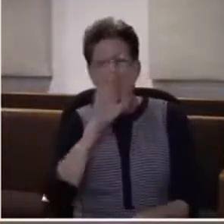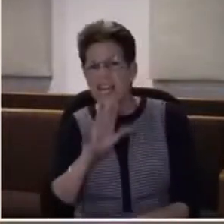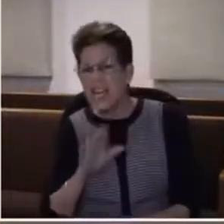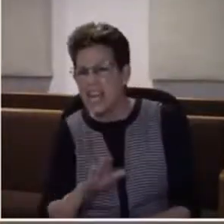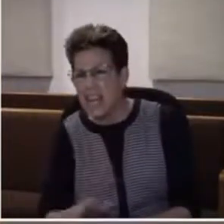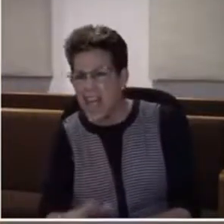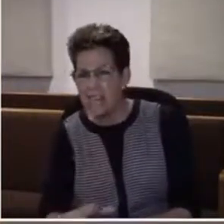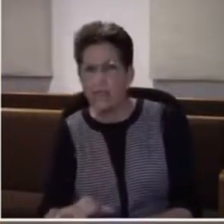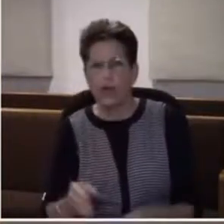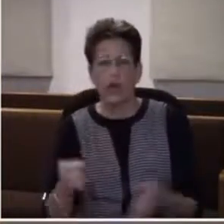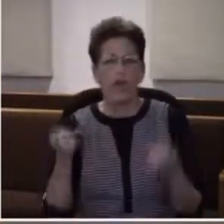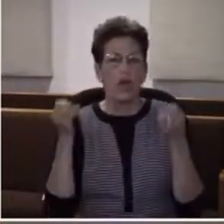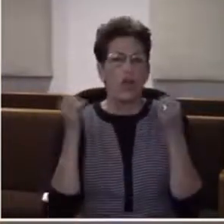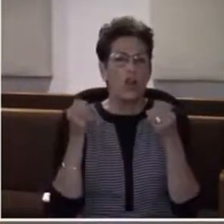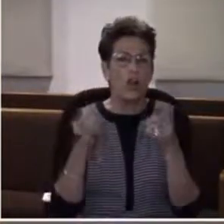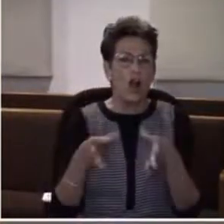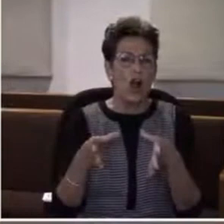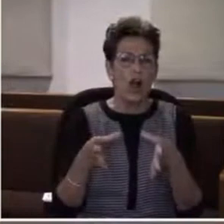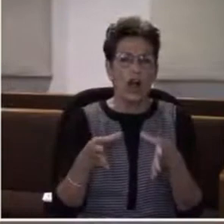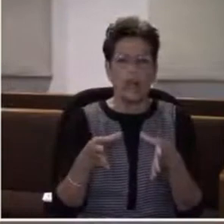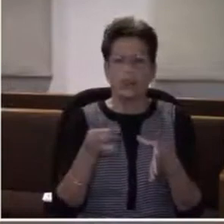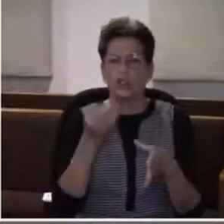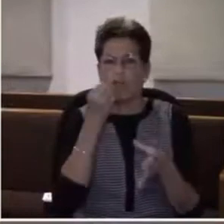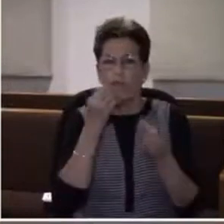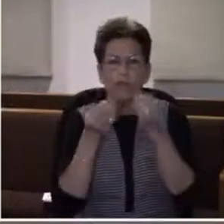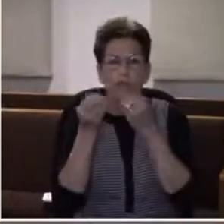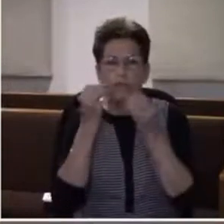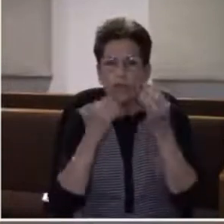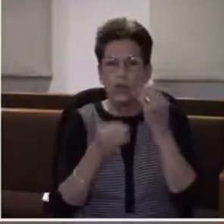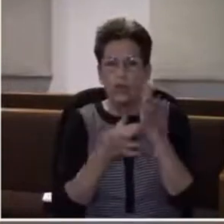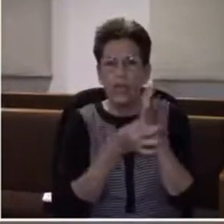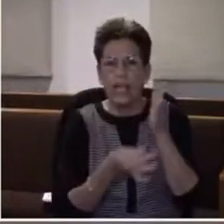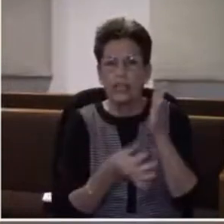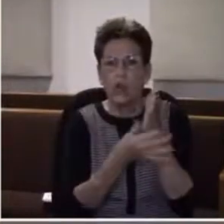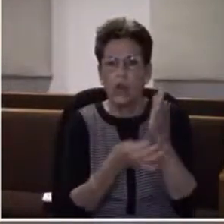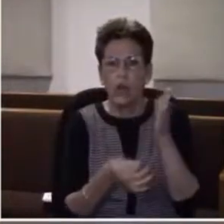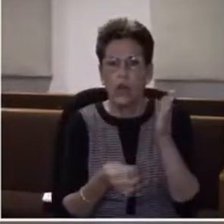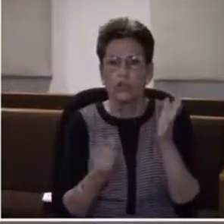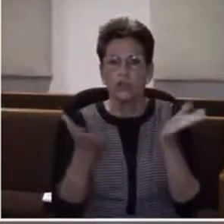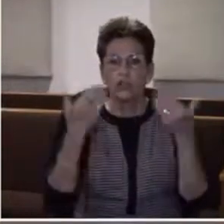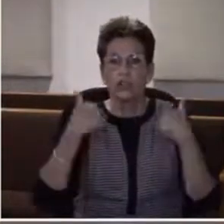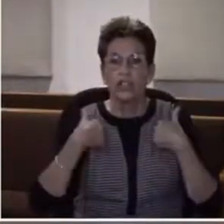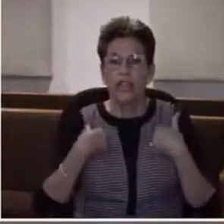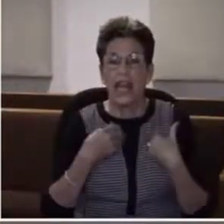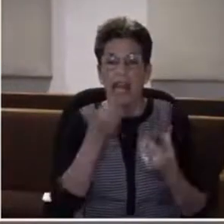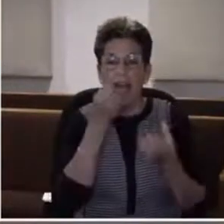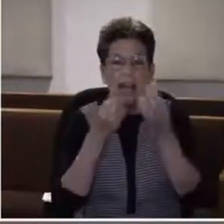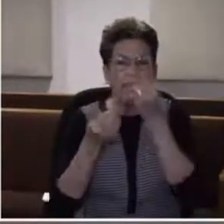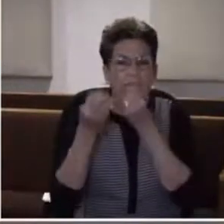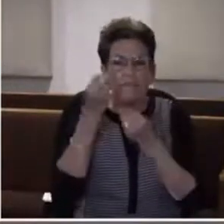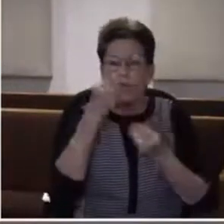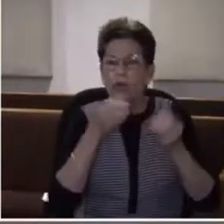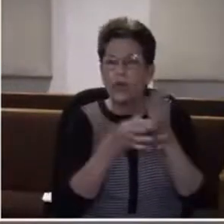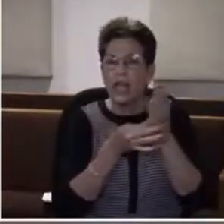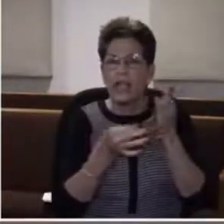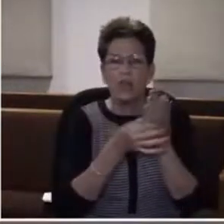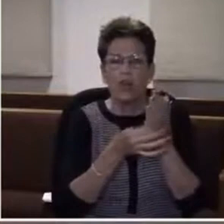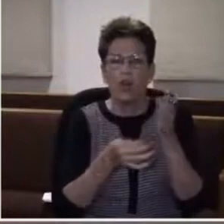according to the word of the Lord, which he spake by Elijah. What a